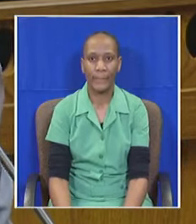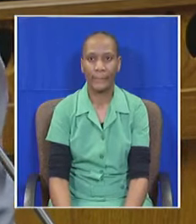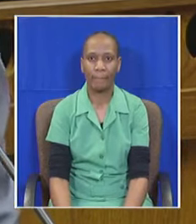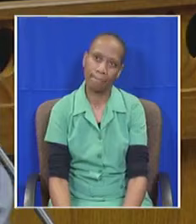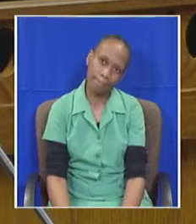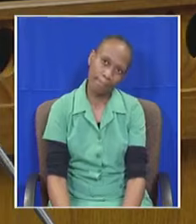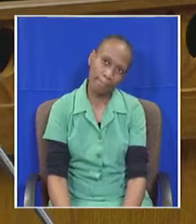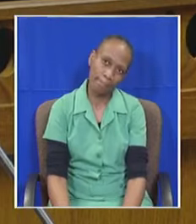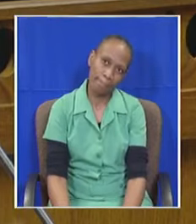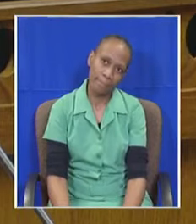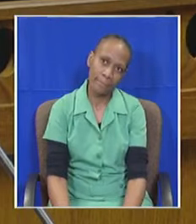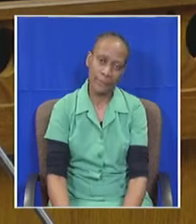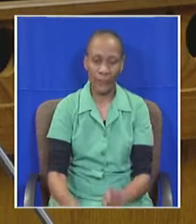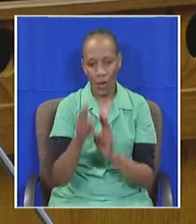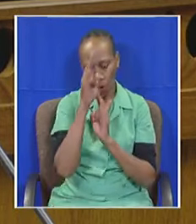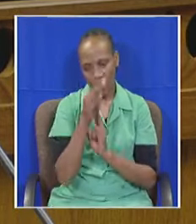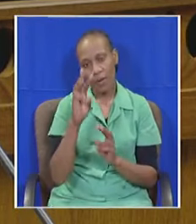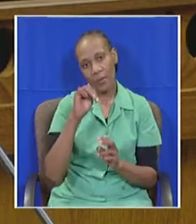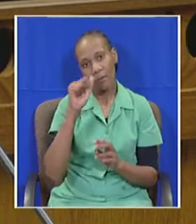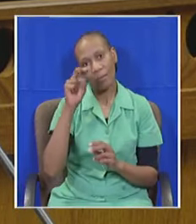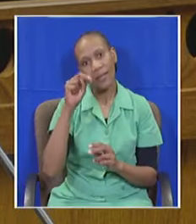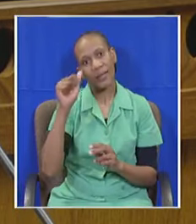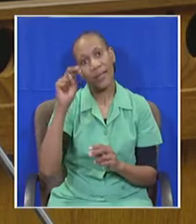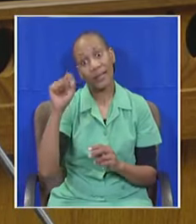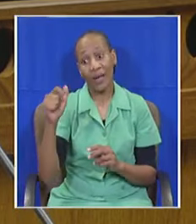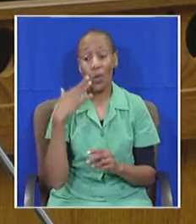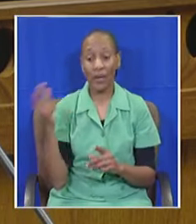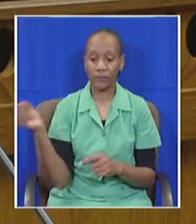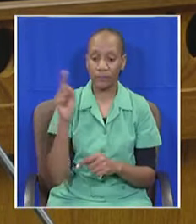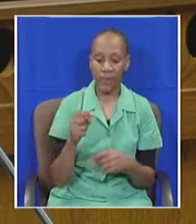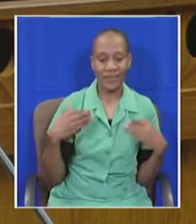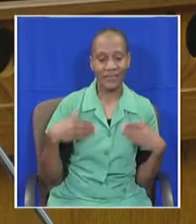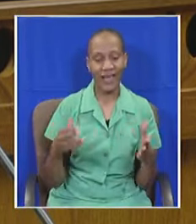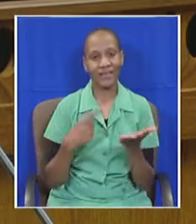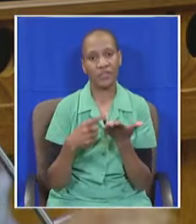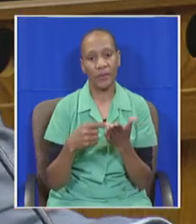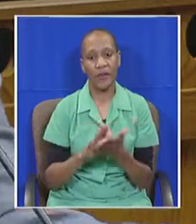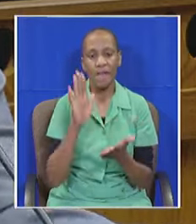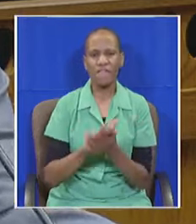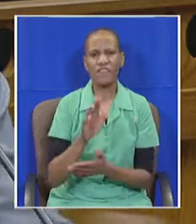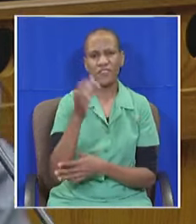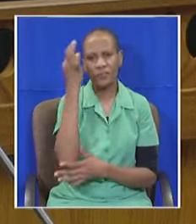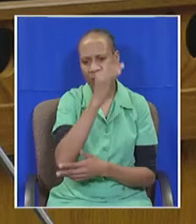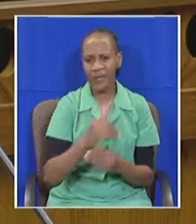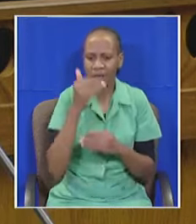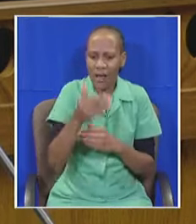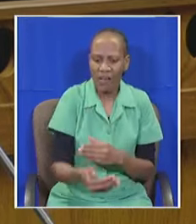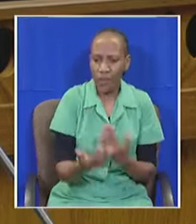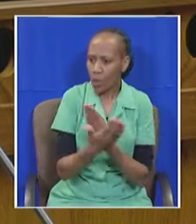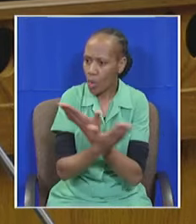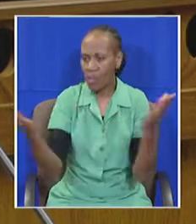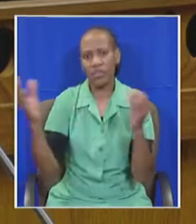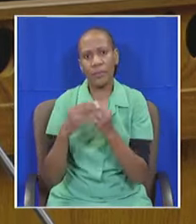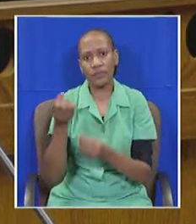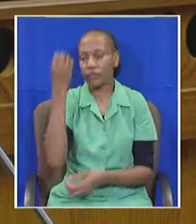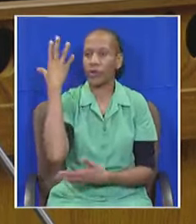As part of the address by honourable Manana, he comes here, opens the debate. 15 minutes later, all these honourable members forget,